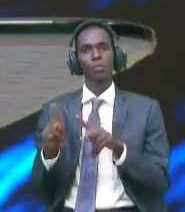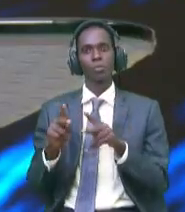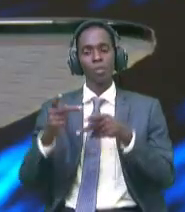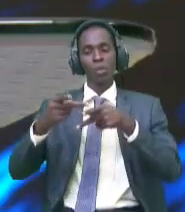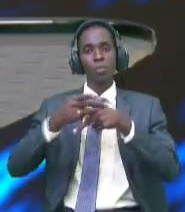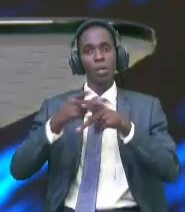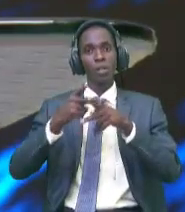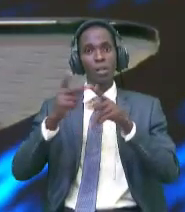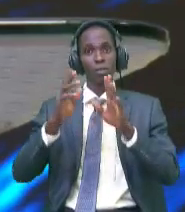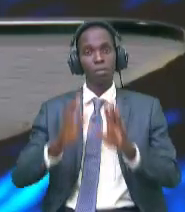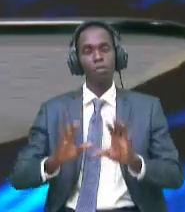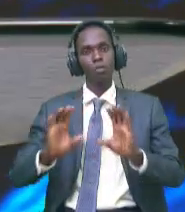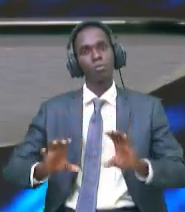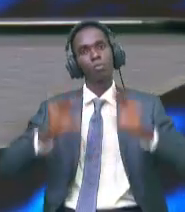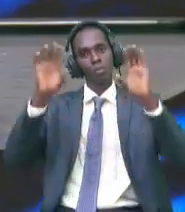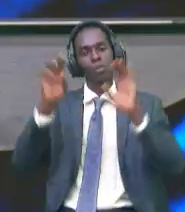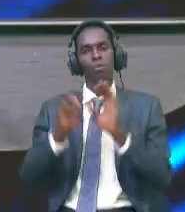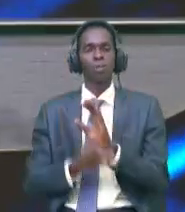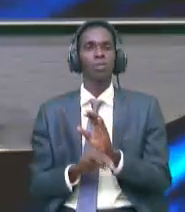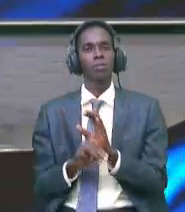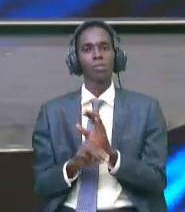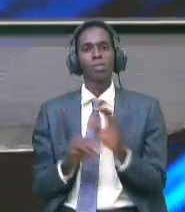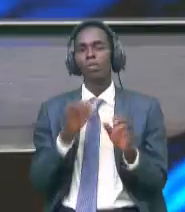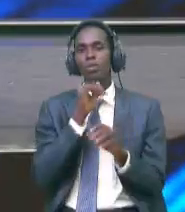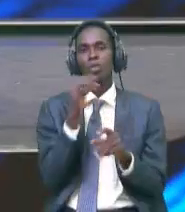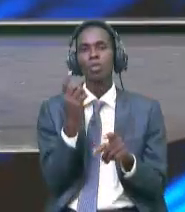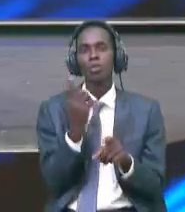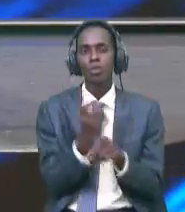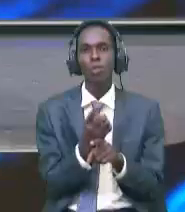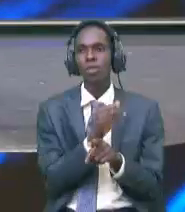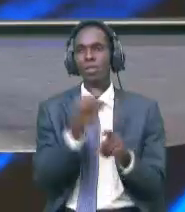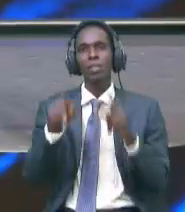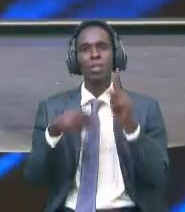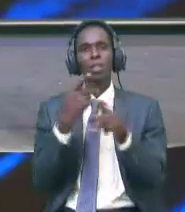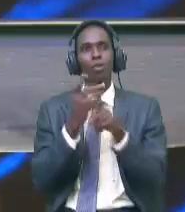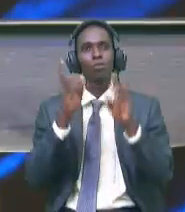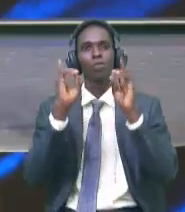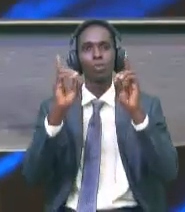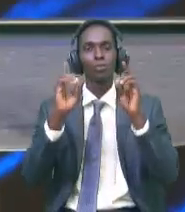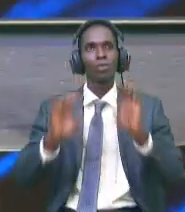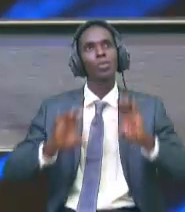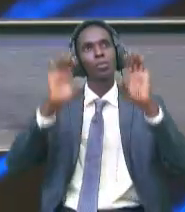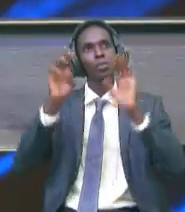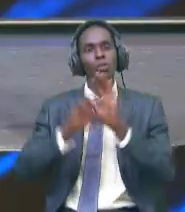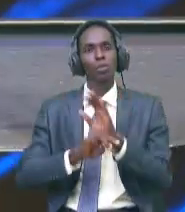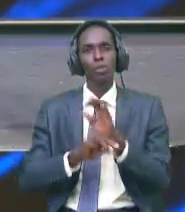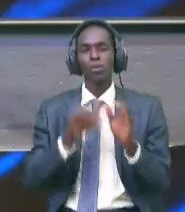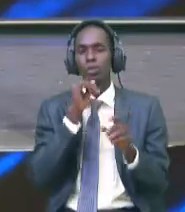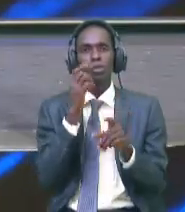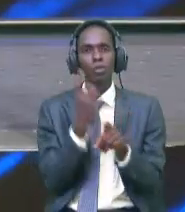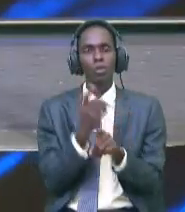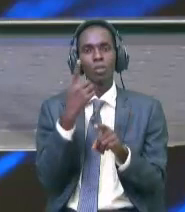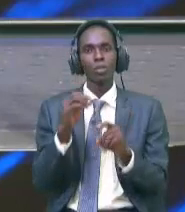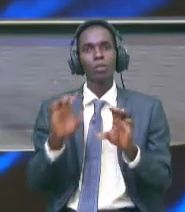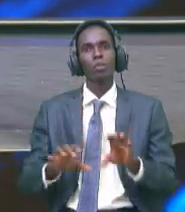commitment, not just a mental commitment, a doctrinal commitment, an emotional